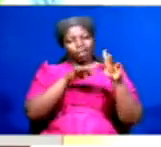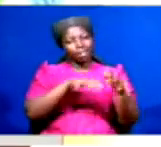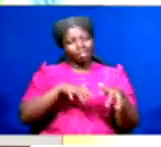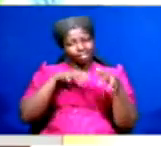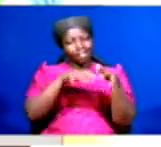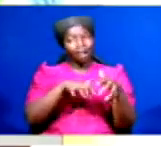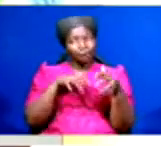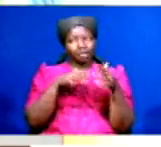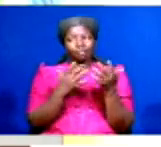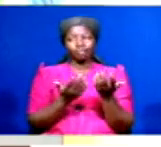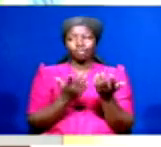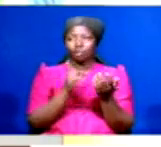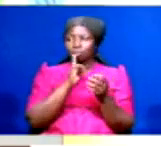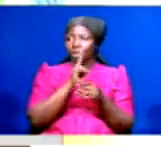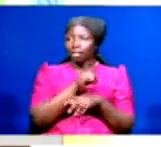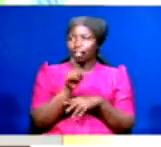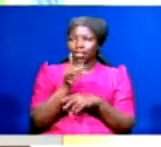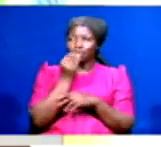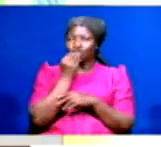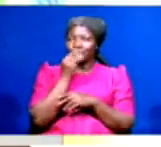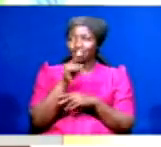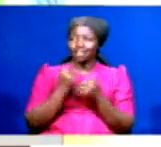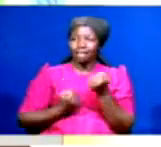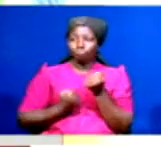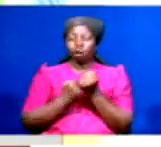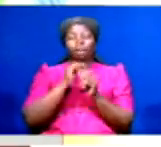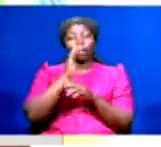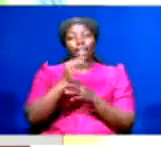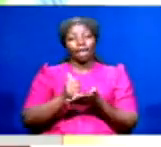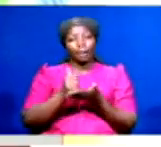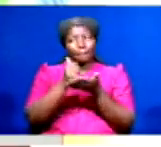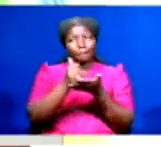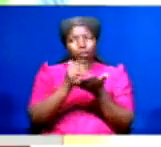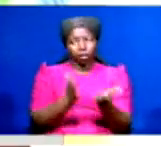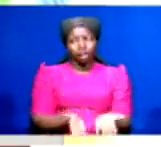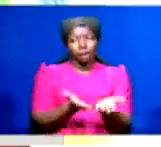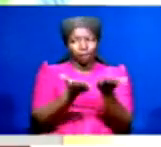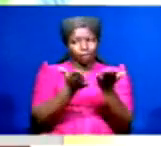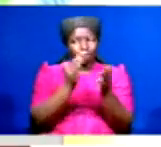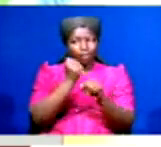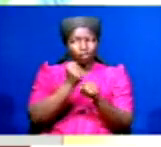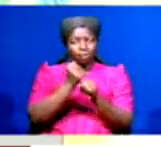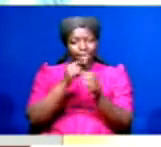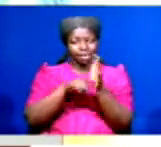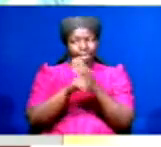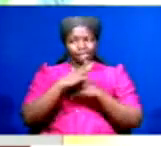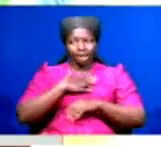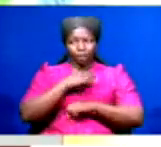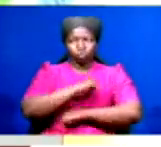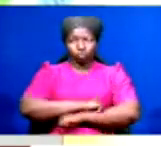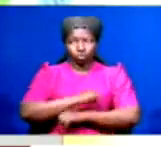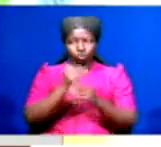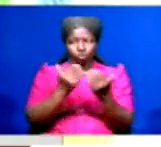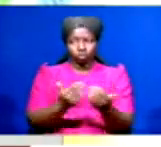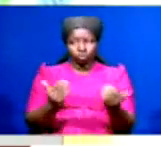So this food, this aid is going to go a long way to improve performance in our school, in that children will be present